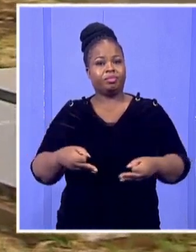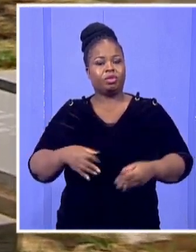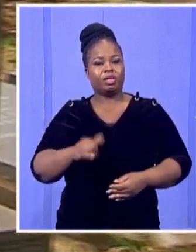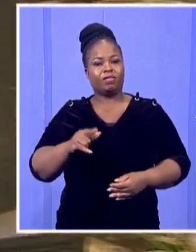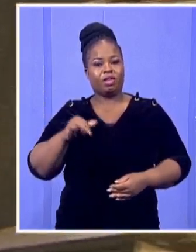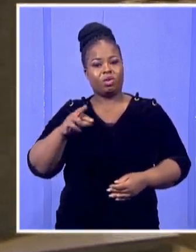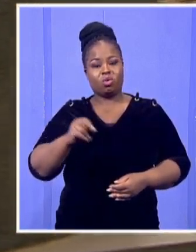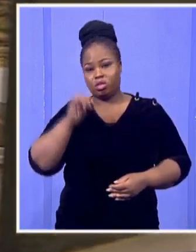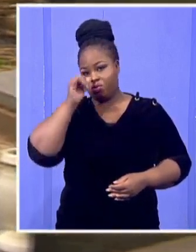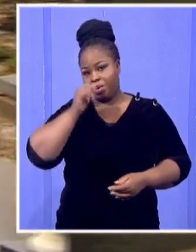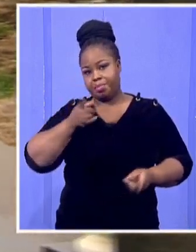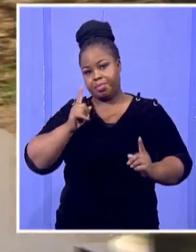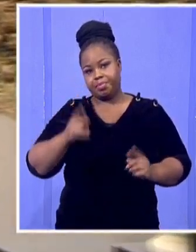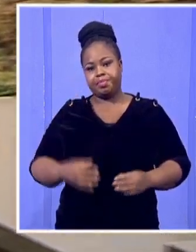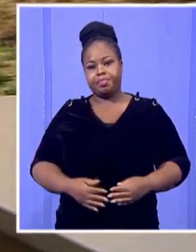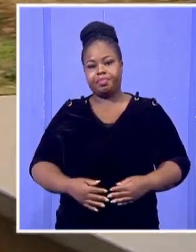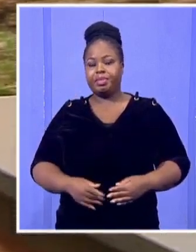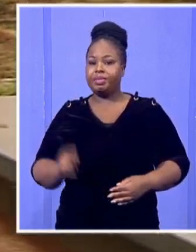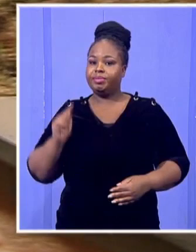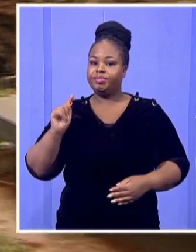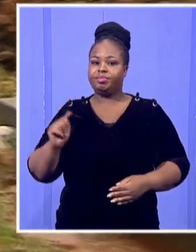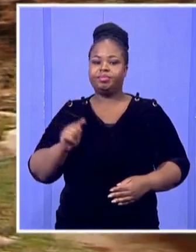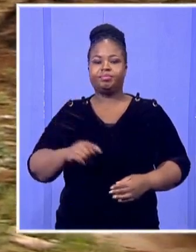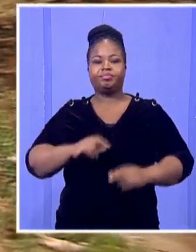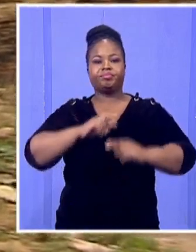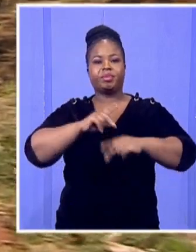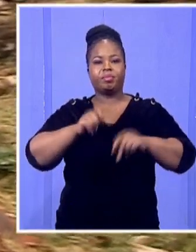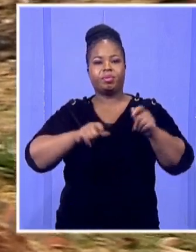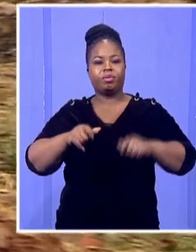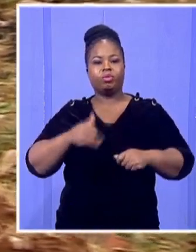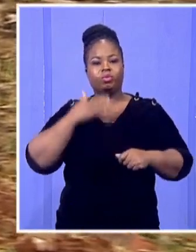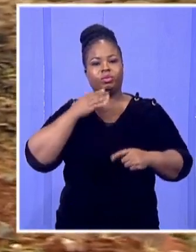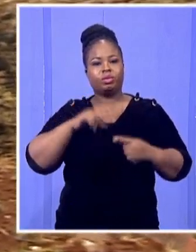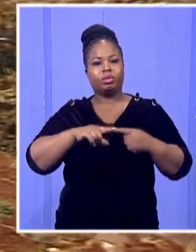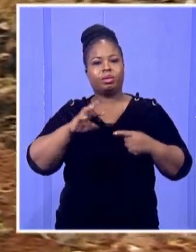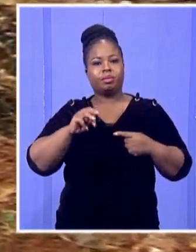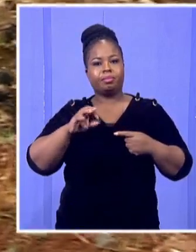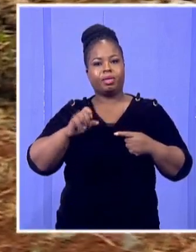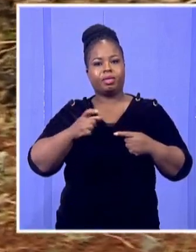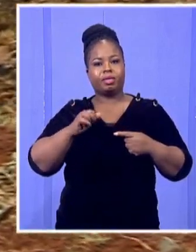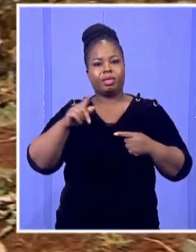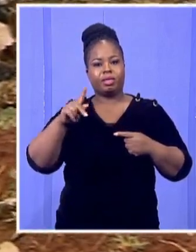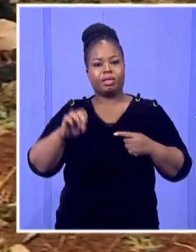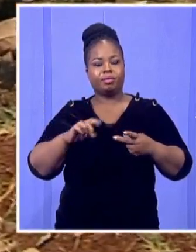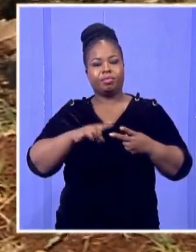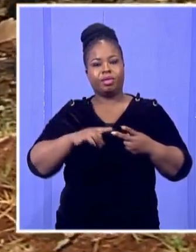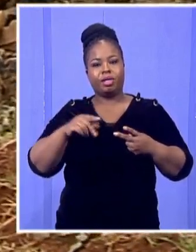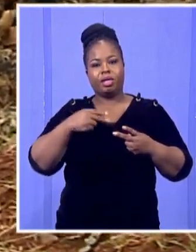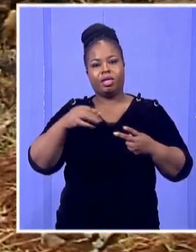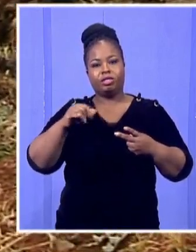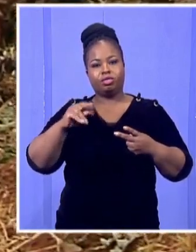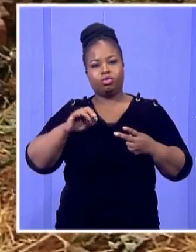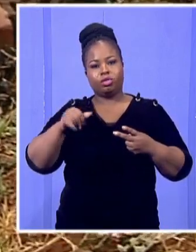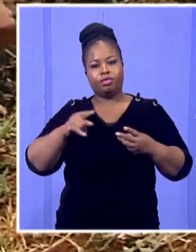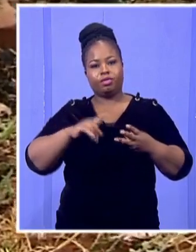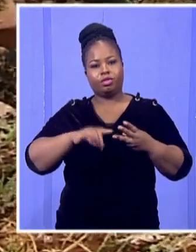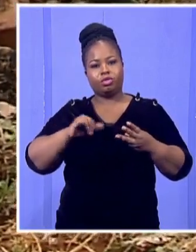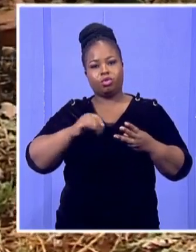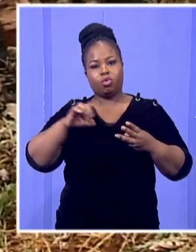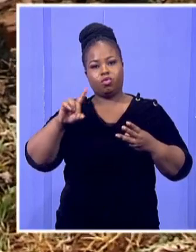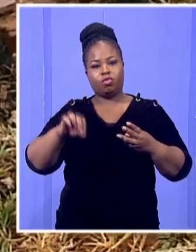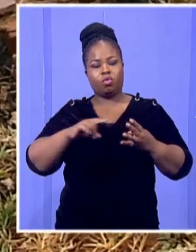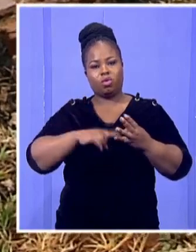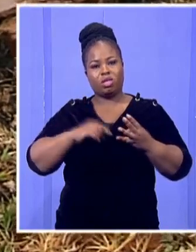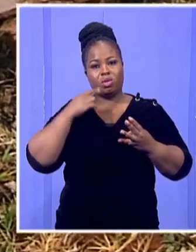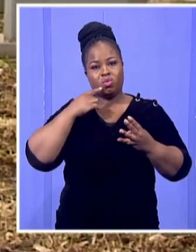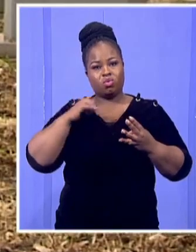also a crime scene. This is the resting place of struggle icons like Charlotte Maxeke, Helen Joseph, Joe Slovo, and the mastermind